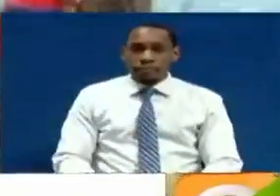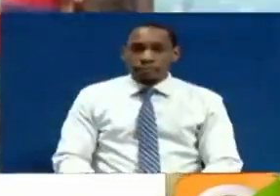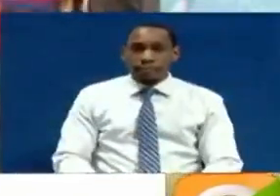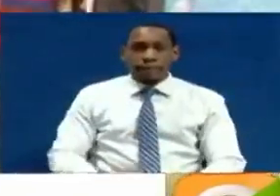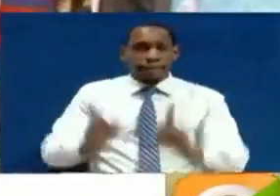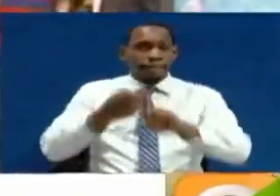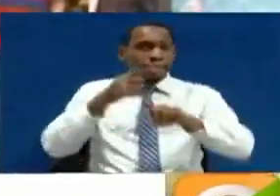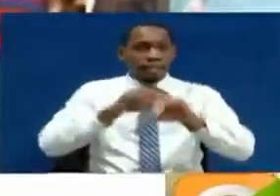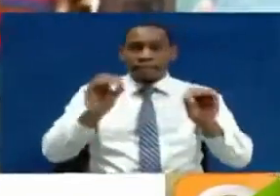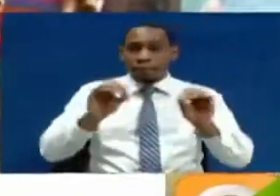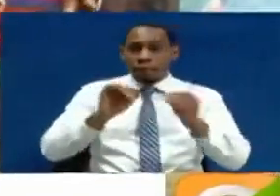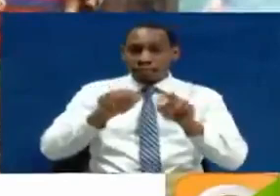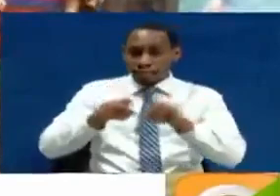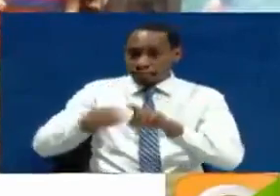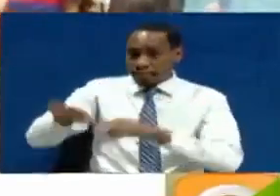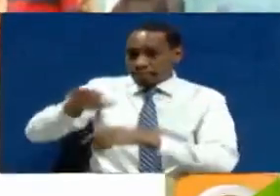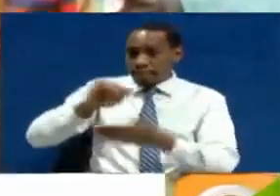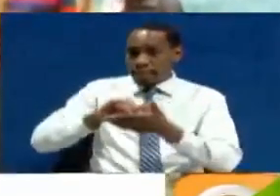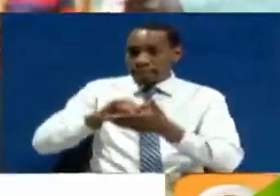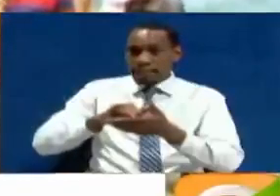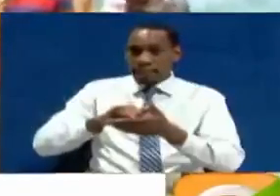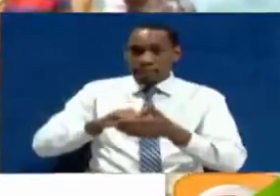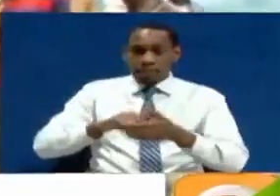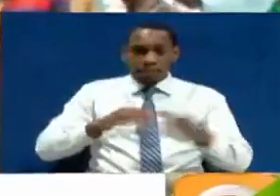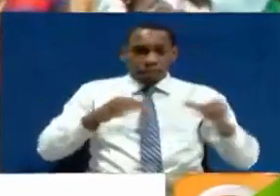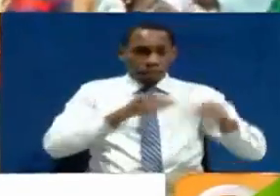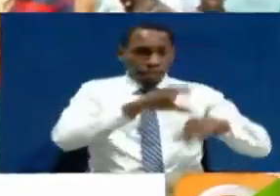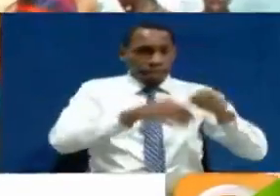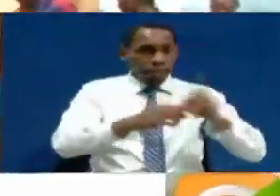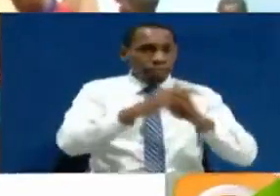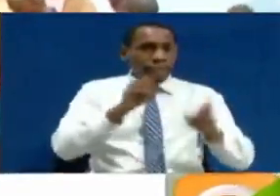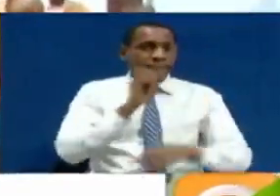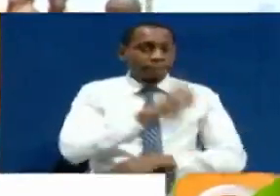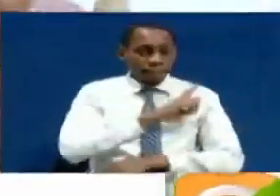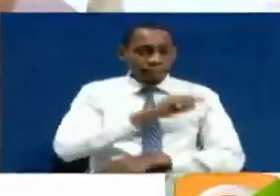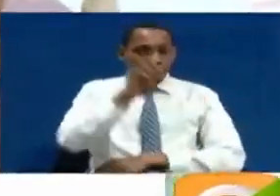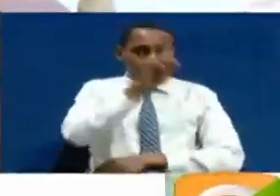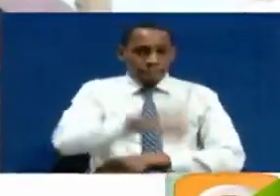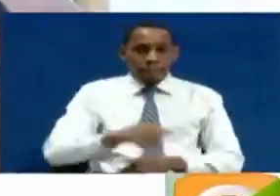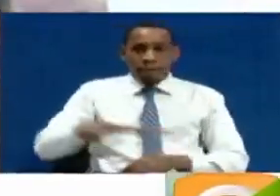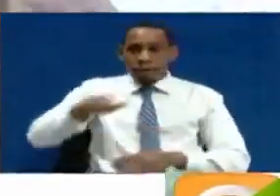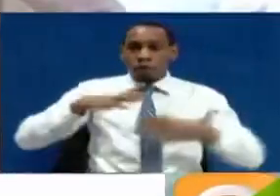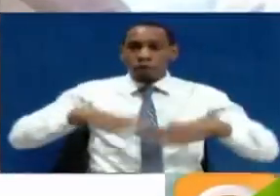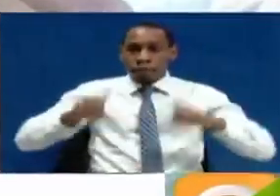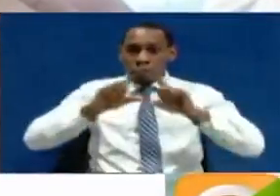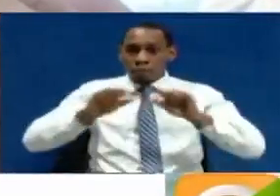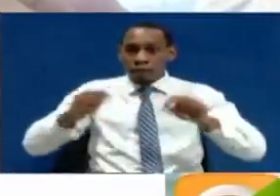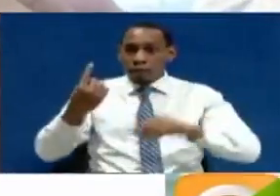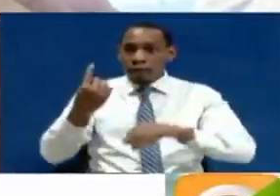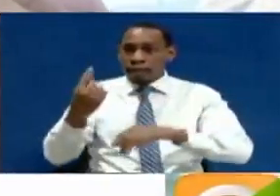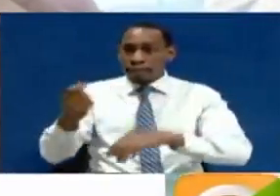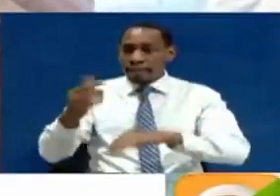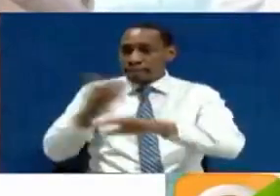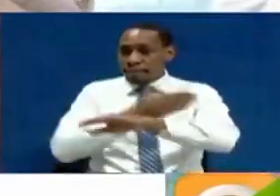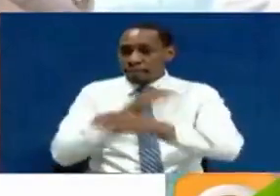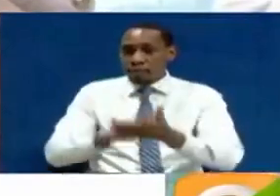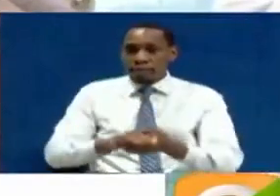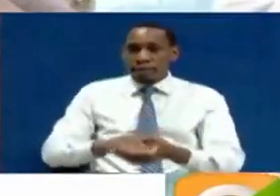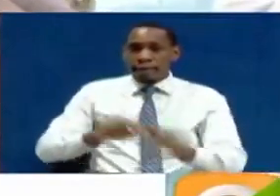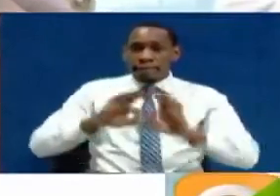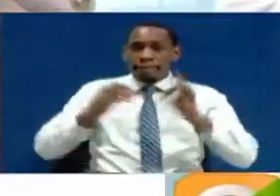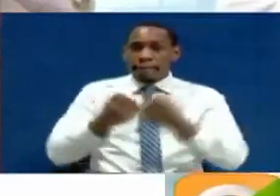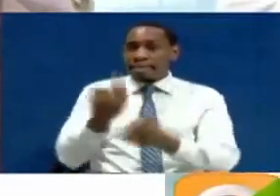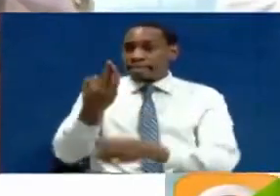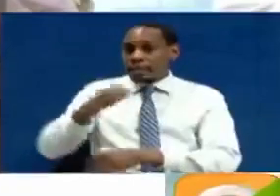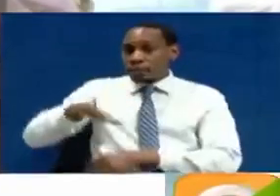It is not the first time in Transmara that a herd of animals has been killed by lightning. Locals say for the past 1 month alone, three